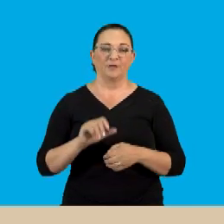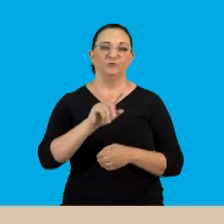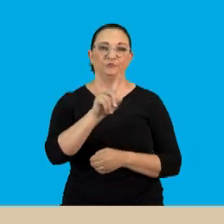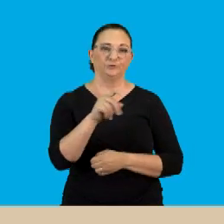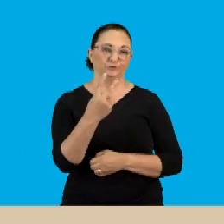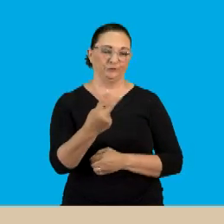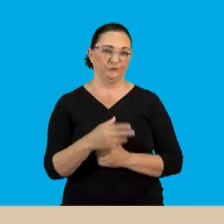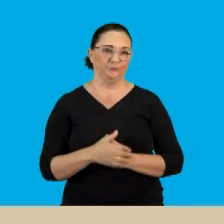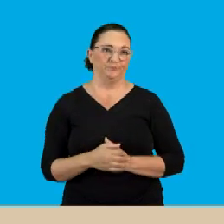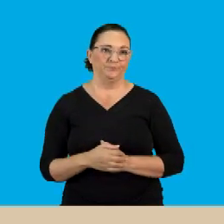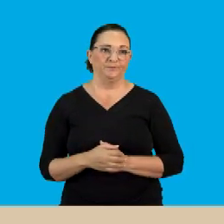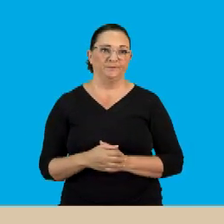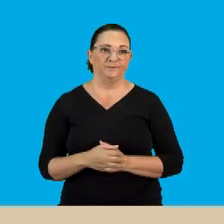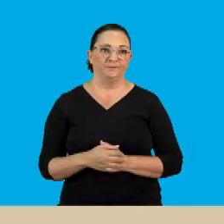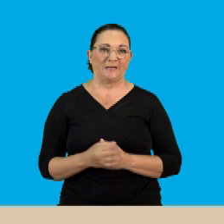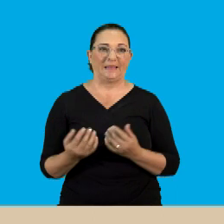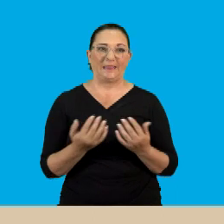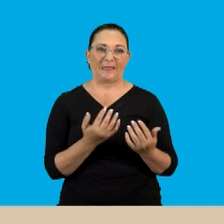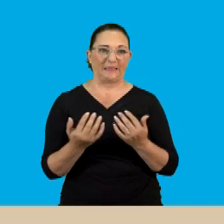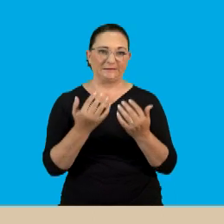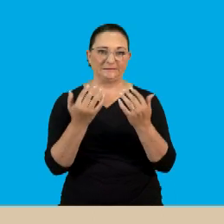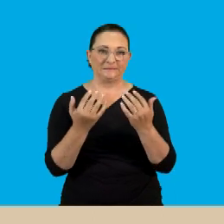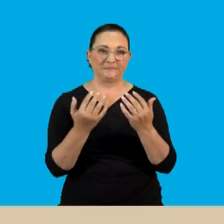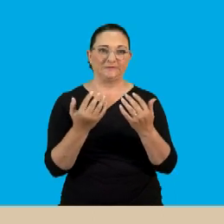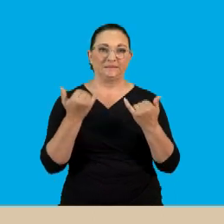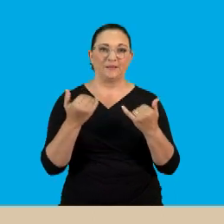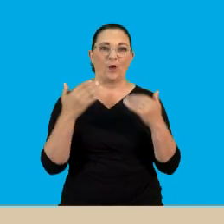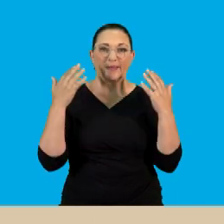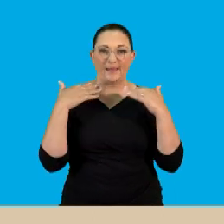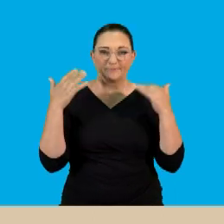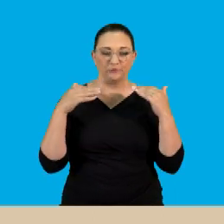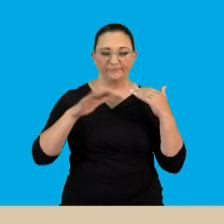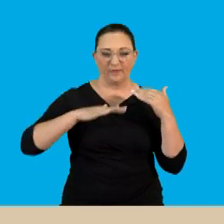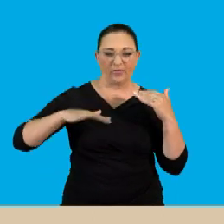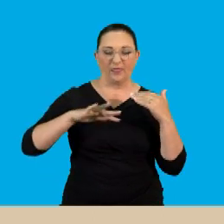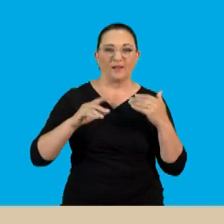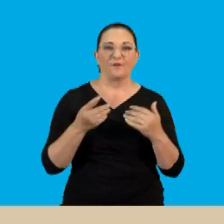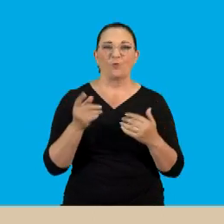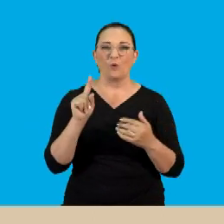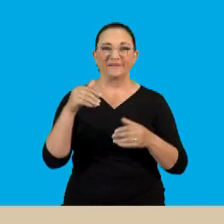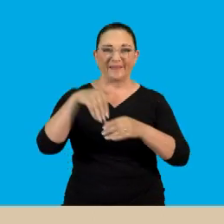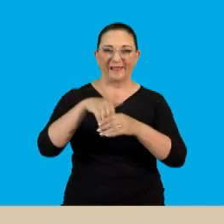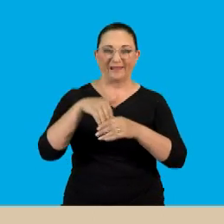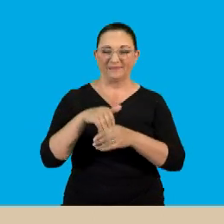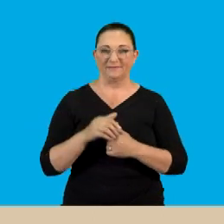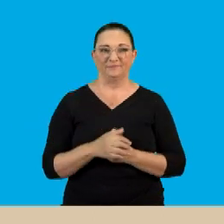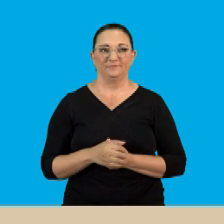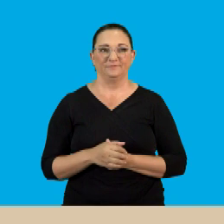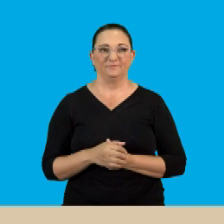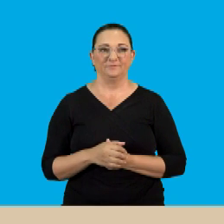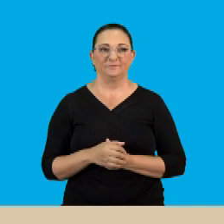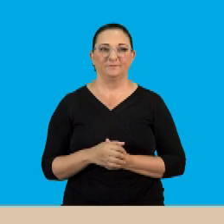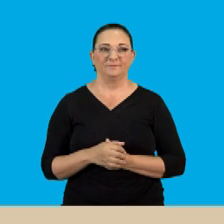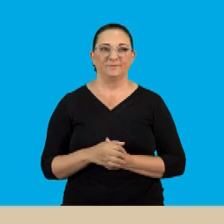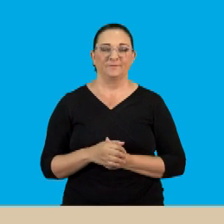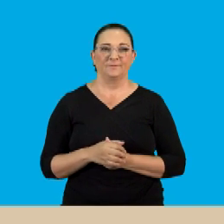at question 2. It says, name the gases found in the atmosphere. Okay, in the